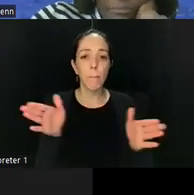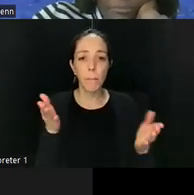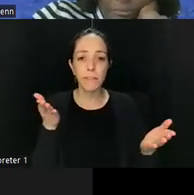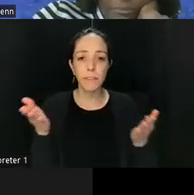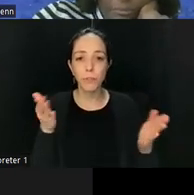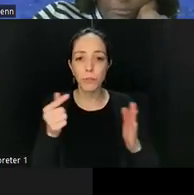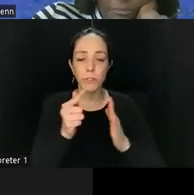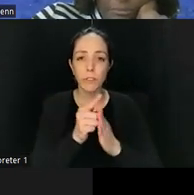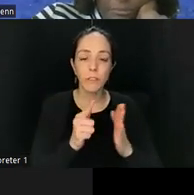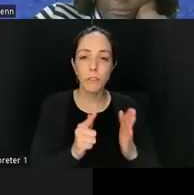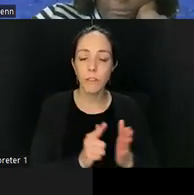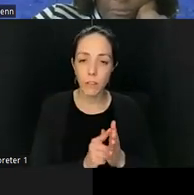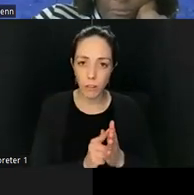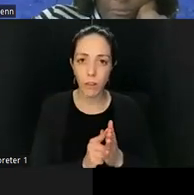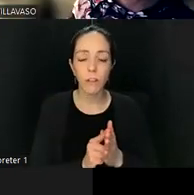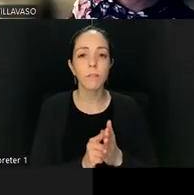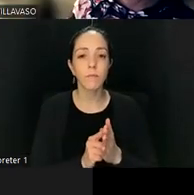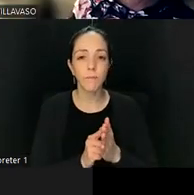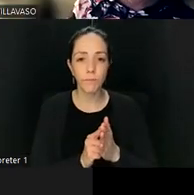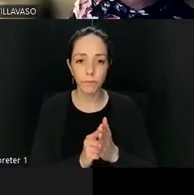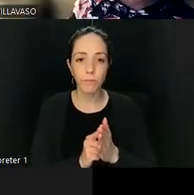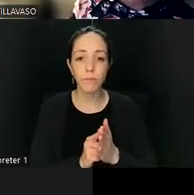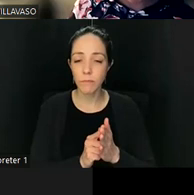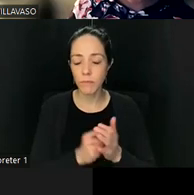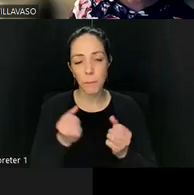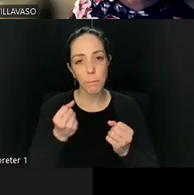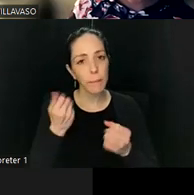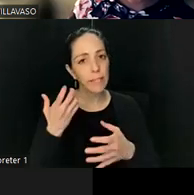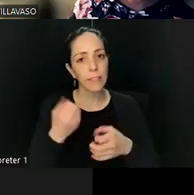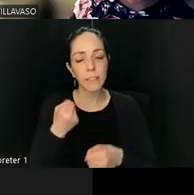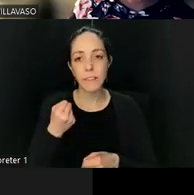that has been, you know, there's decades of